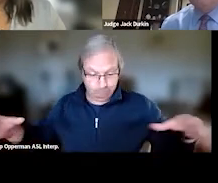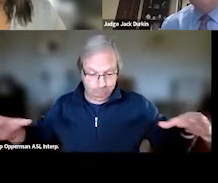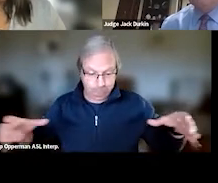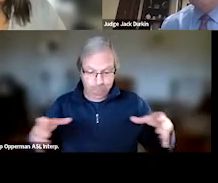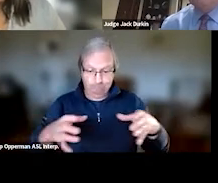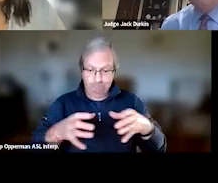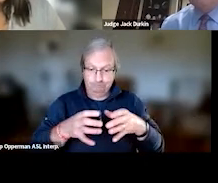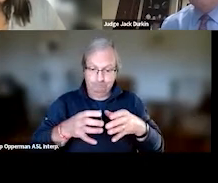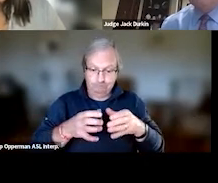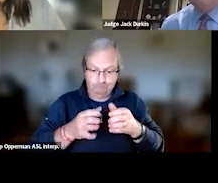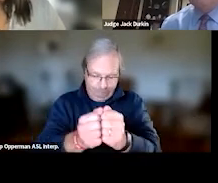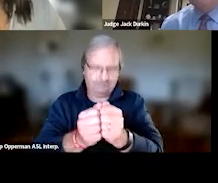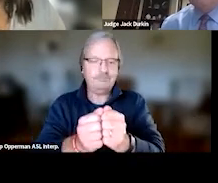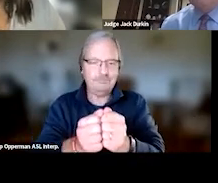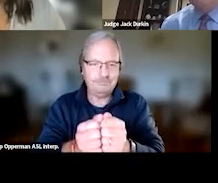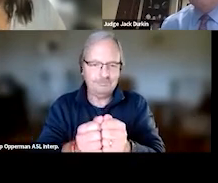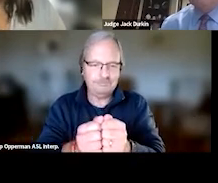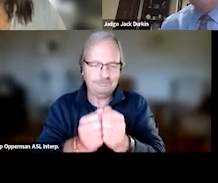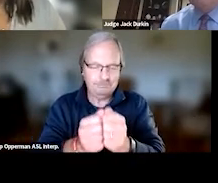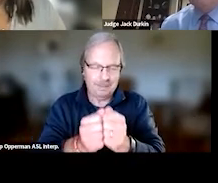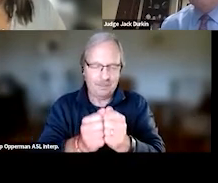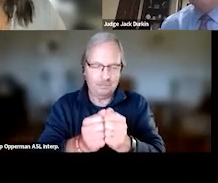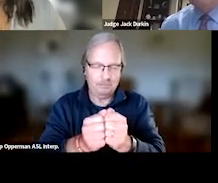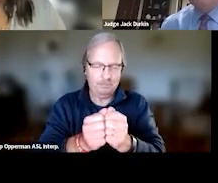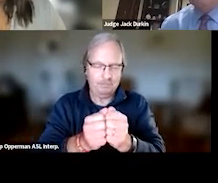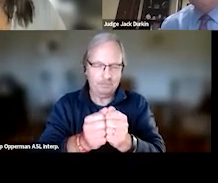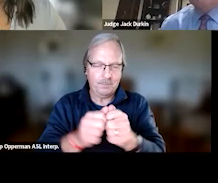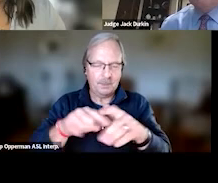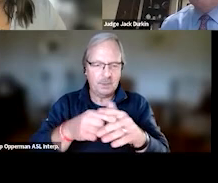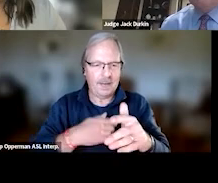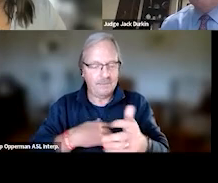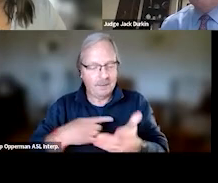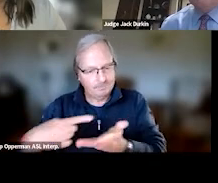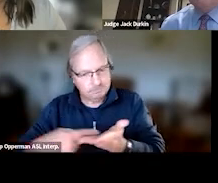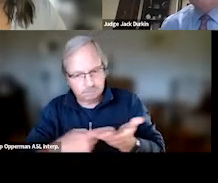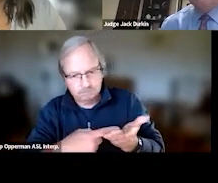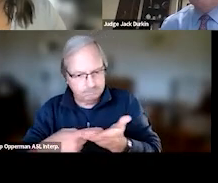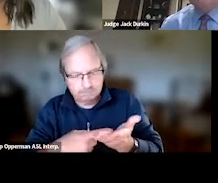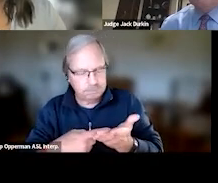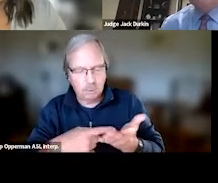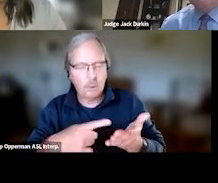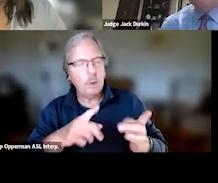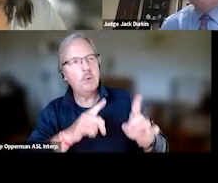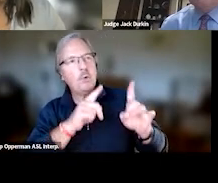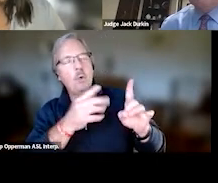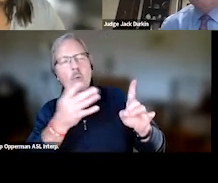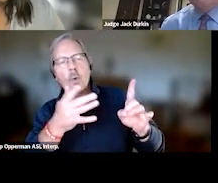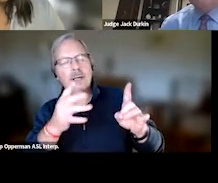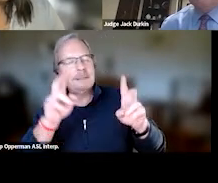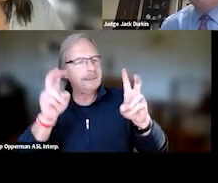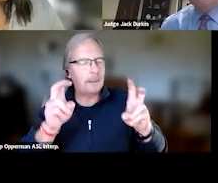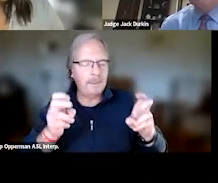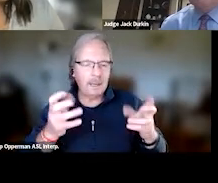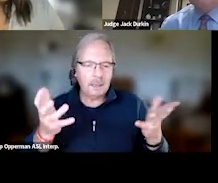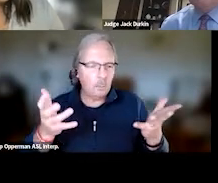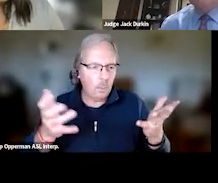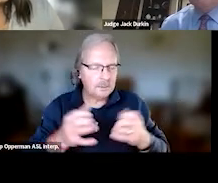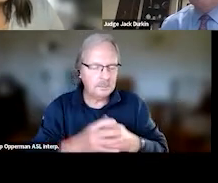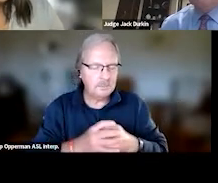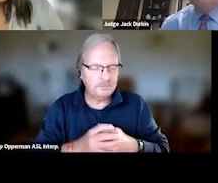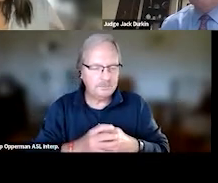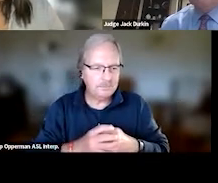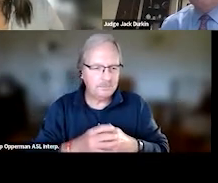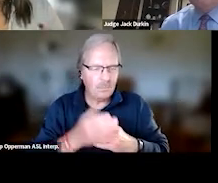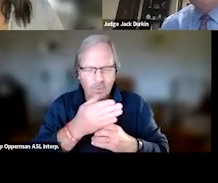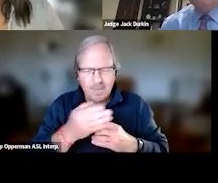local university or provider together to start having the conversation of what are your goals, what are the topics, what are, you know, things